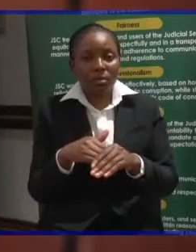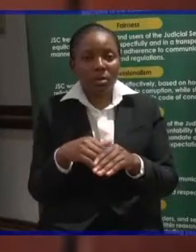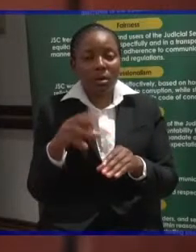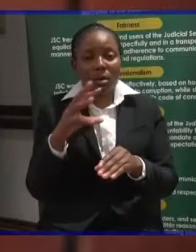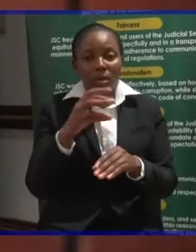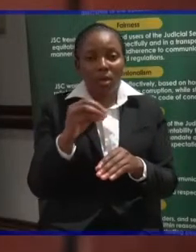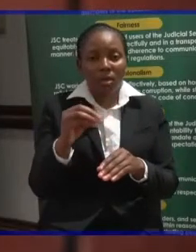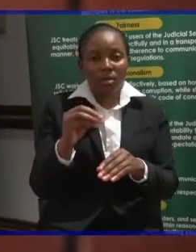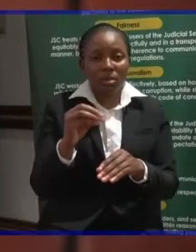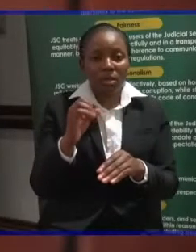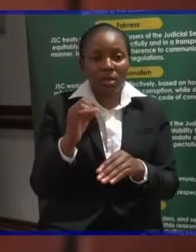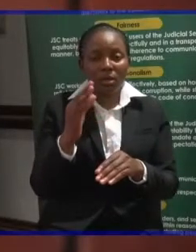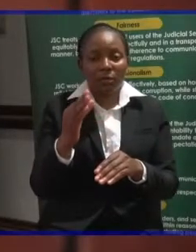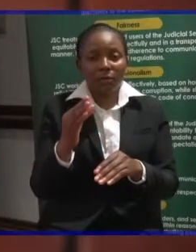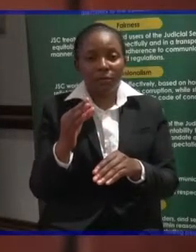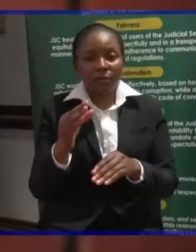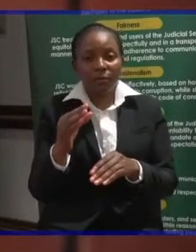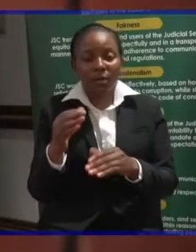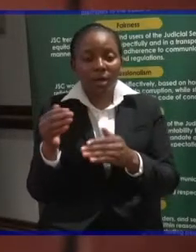and if it's a company